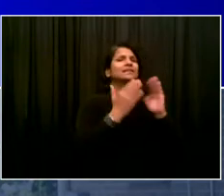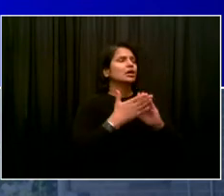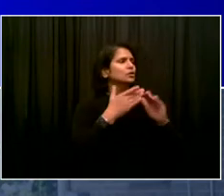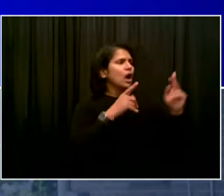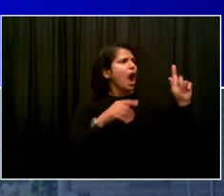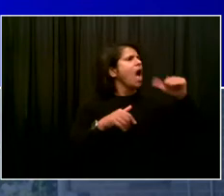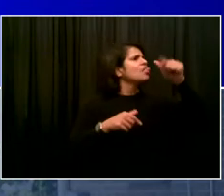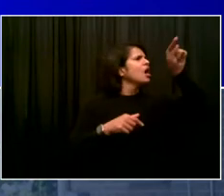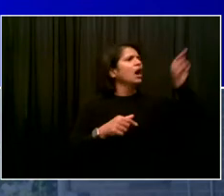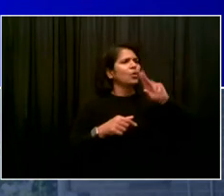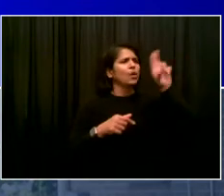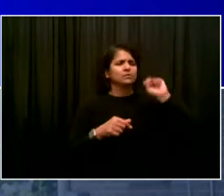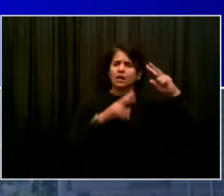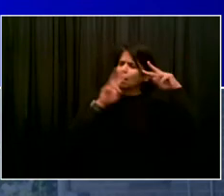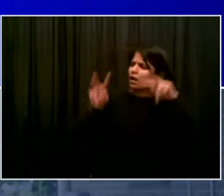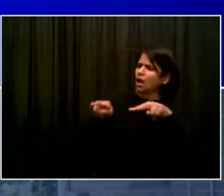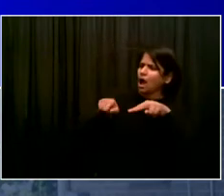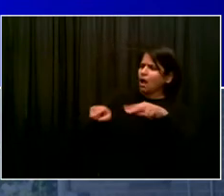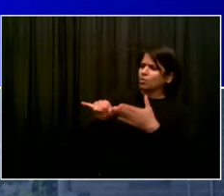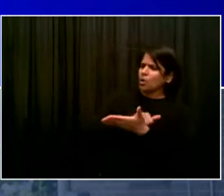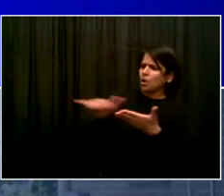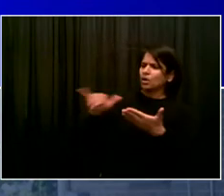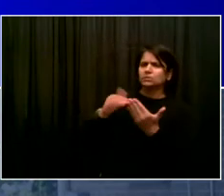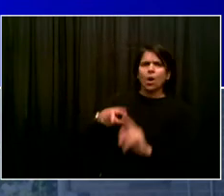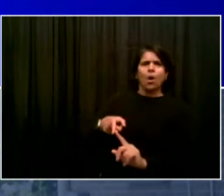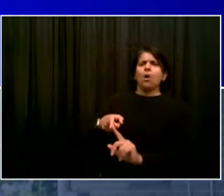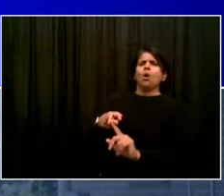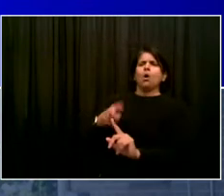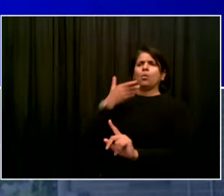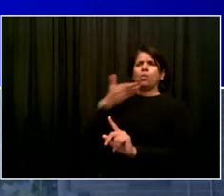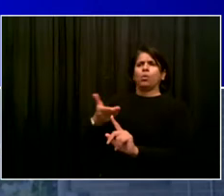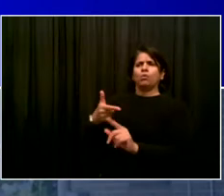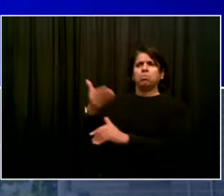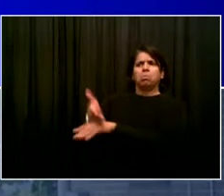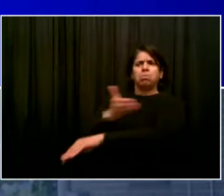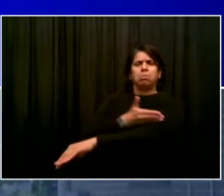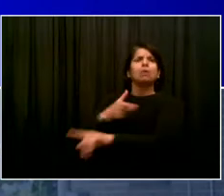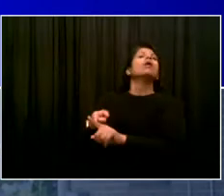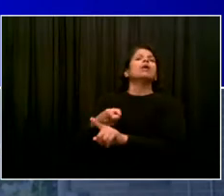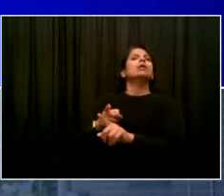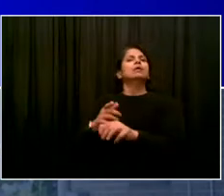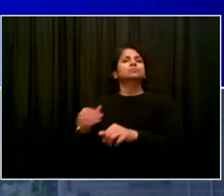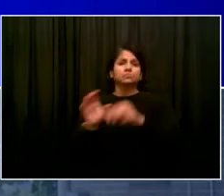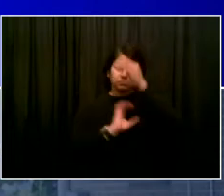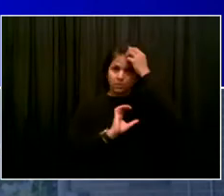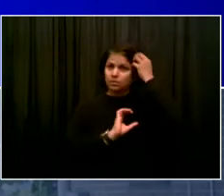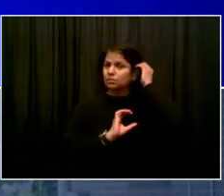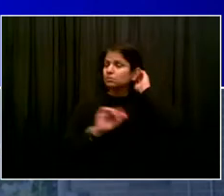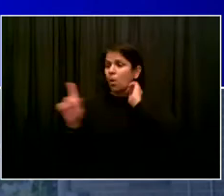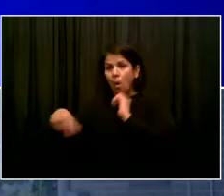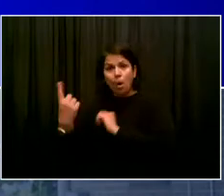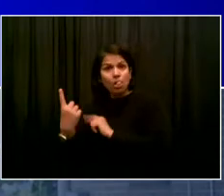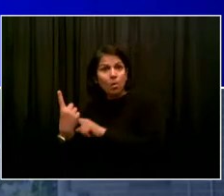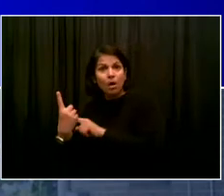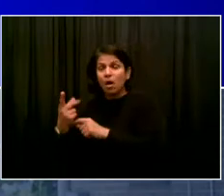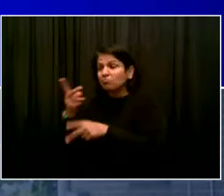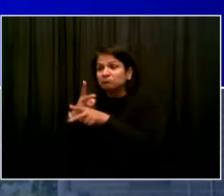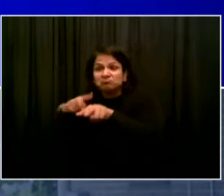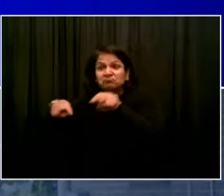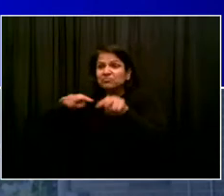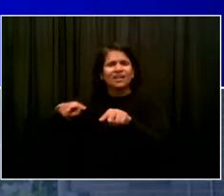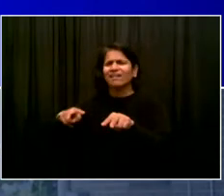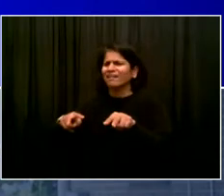community involvement, and certainly with neighborhood policing, the bond between police and community. But also true public